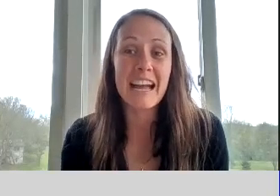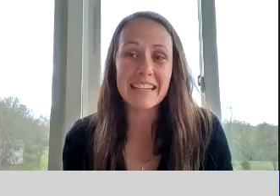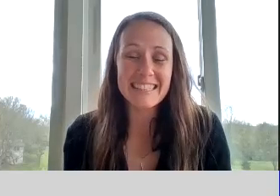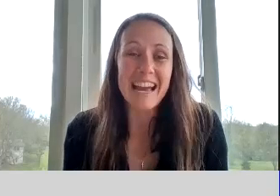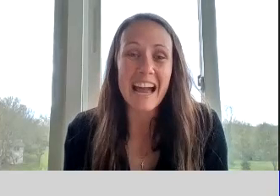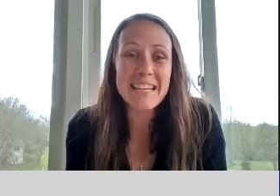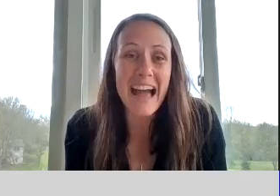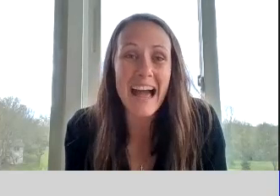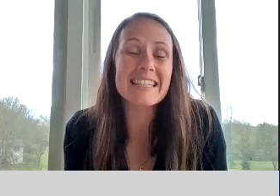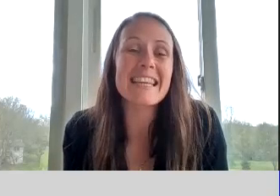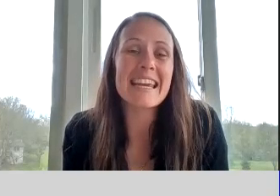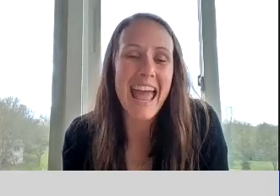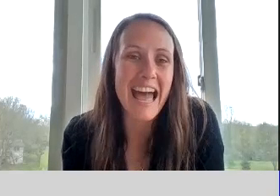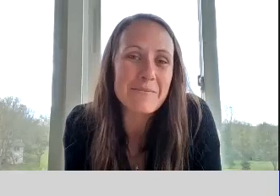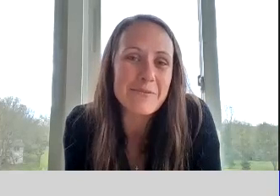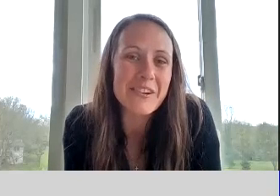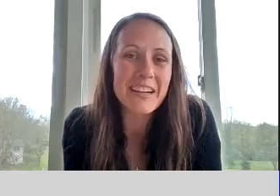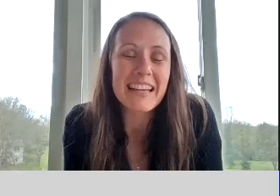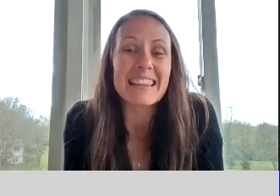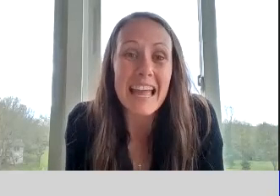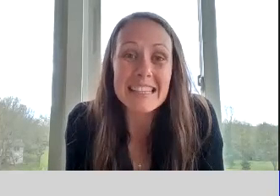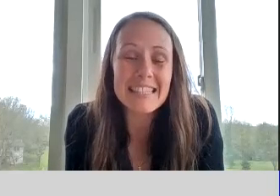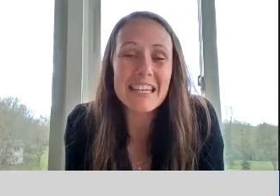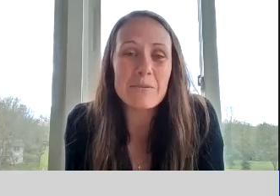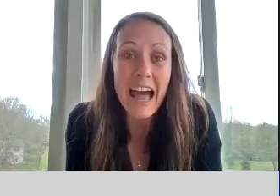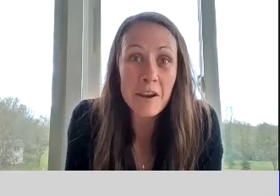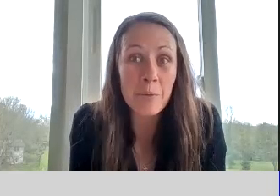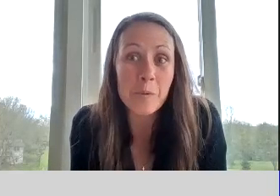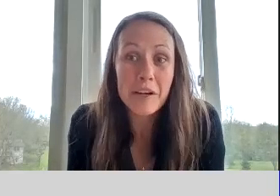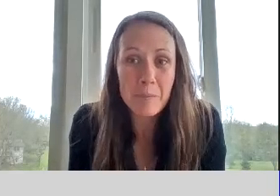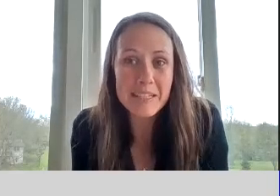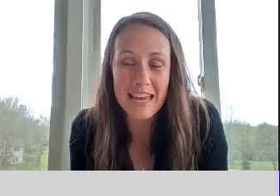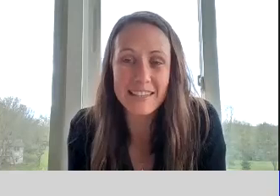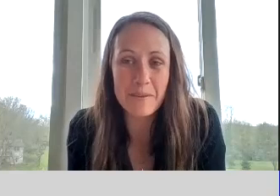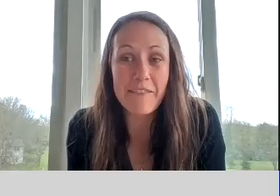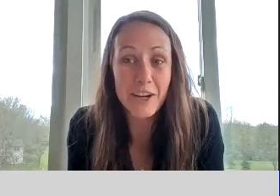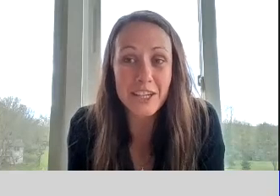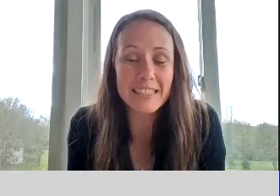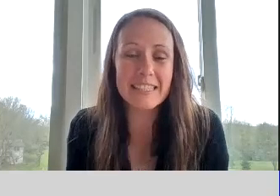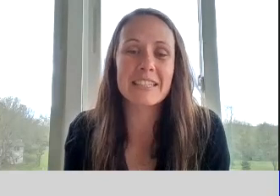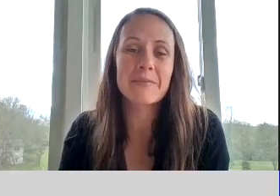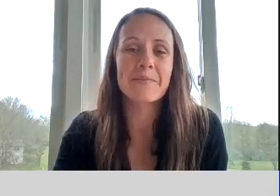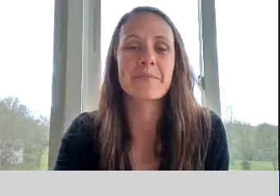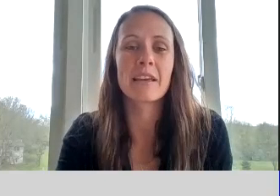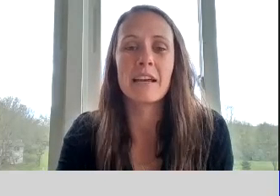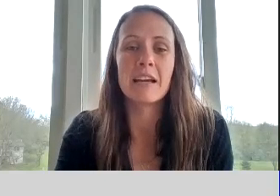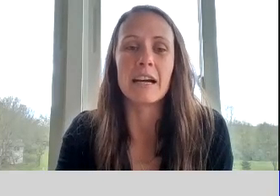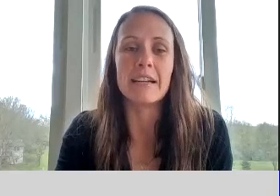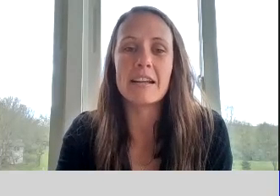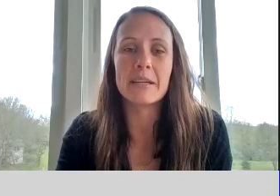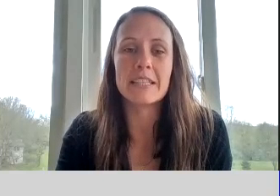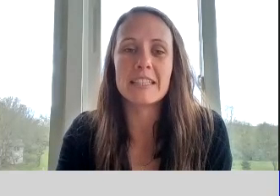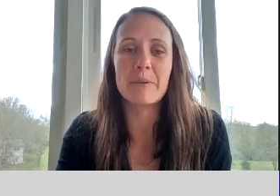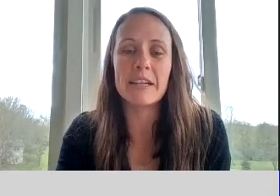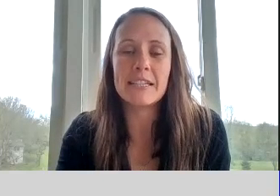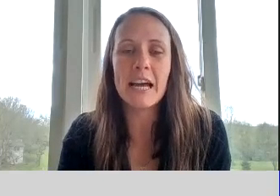All right, it's time to act like an animal. Let's see what animal we're gonna pretend to be first. All